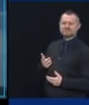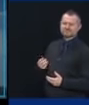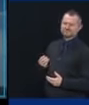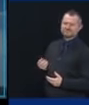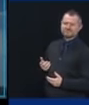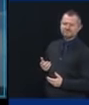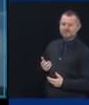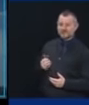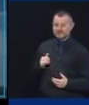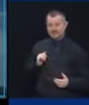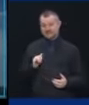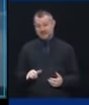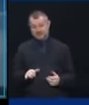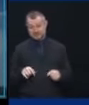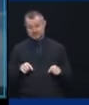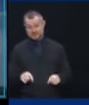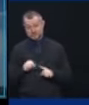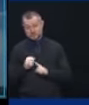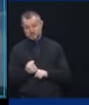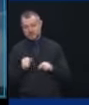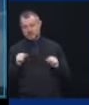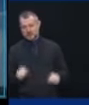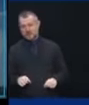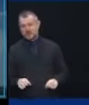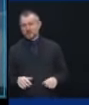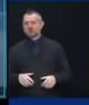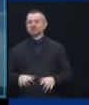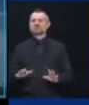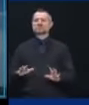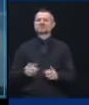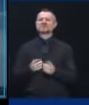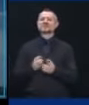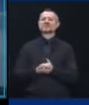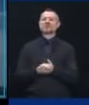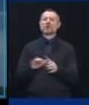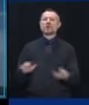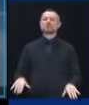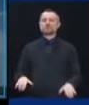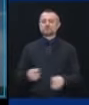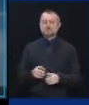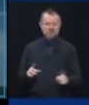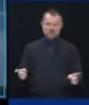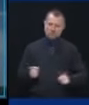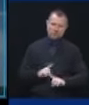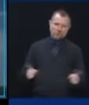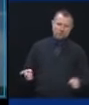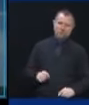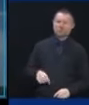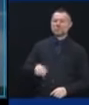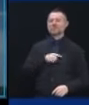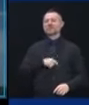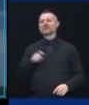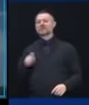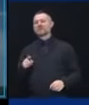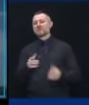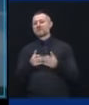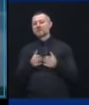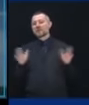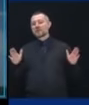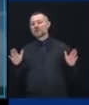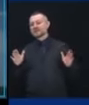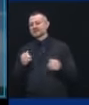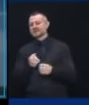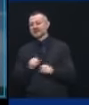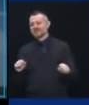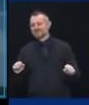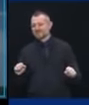situation where we can get a divorce, right? We need public safety. And public safety doesn't work unless you have a relationship of trust